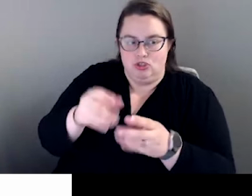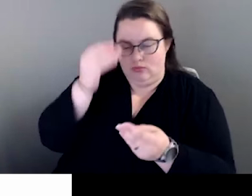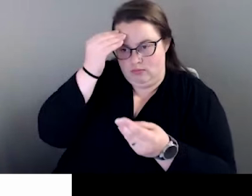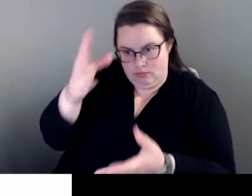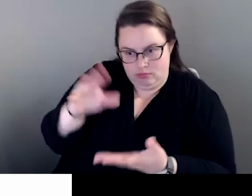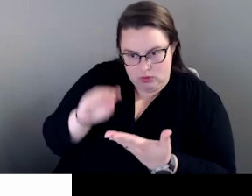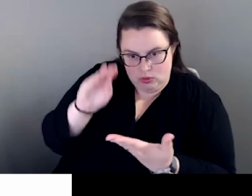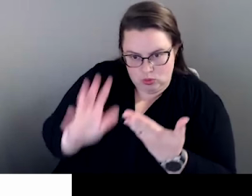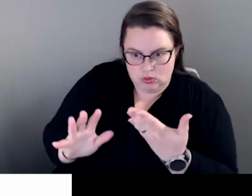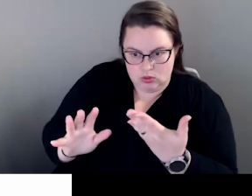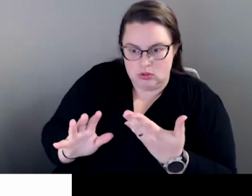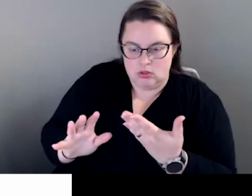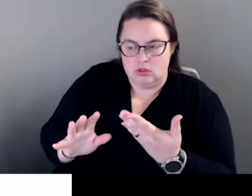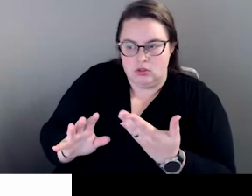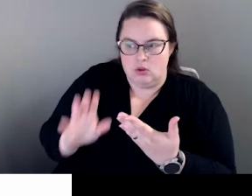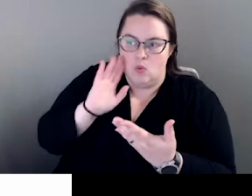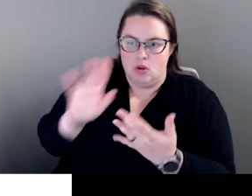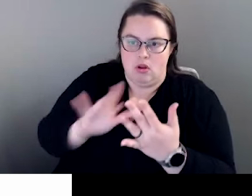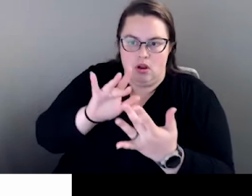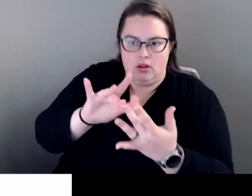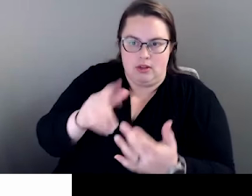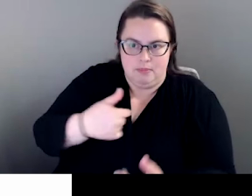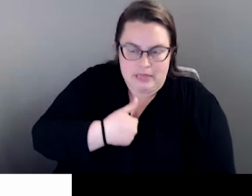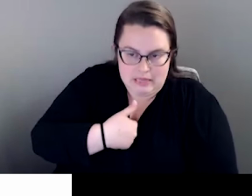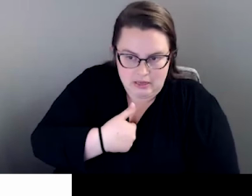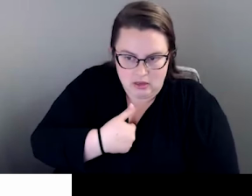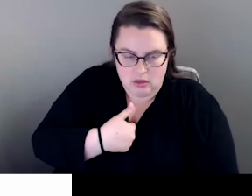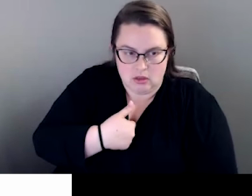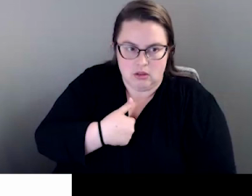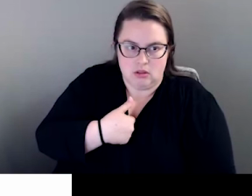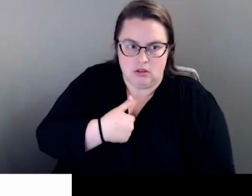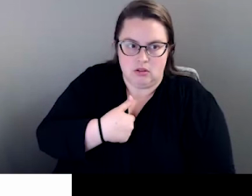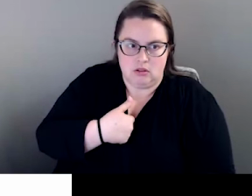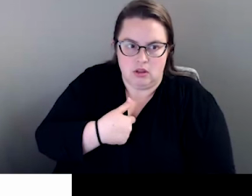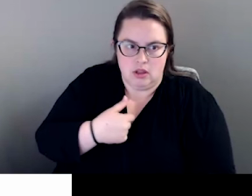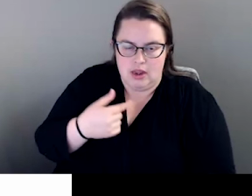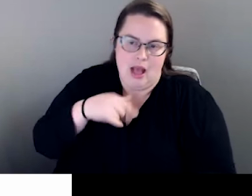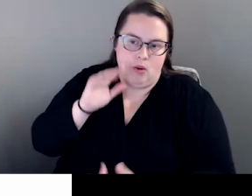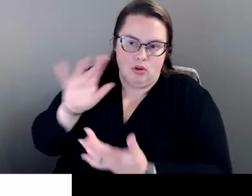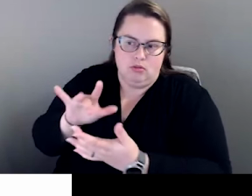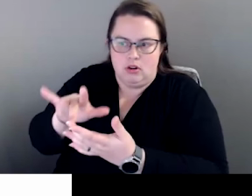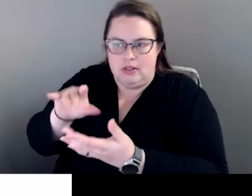that they will be contacting me and they will be hearing from me as well.